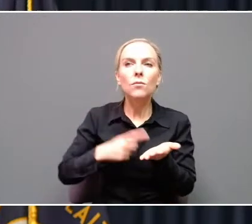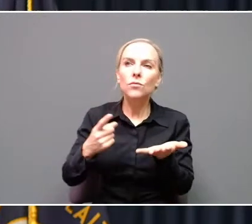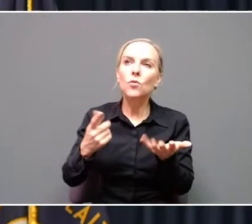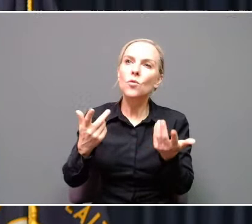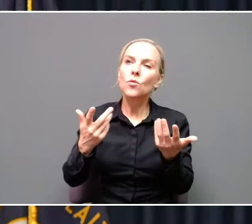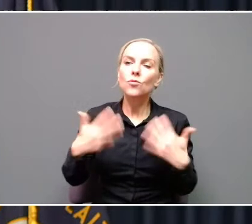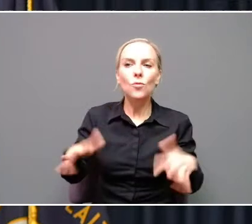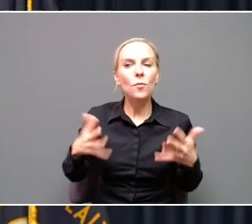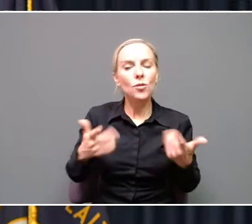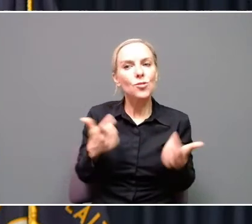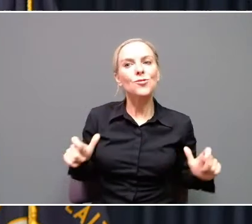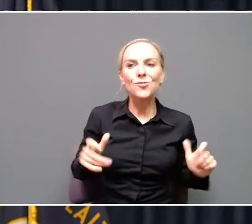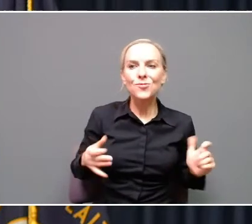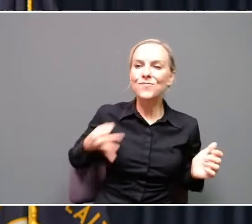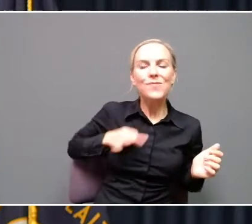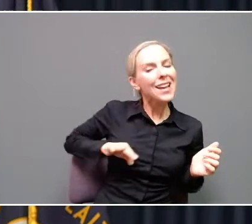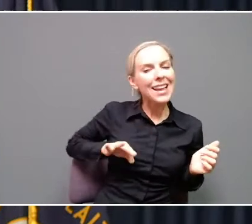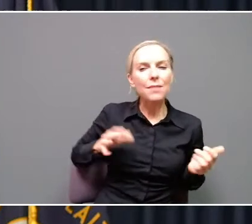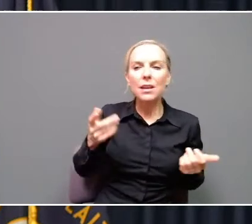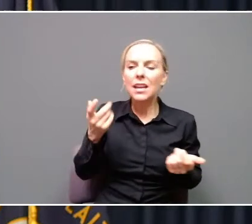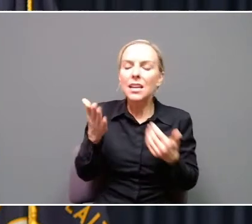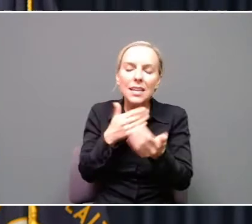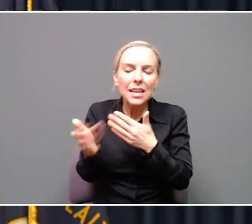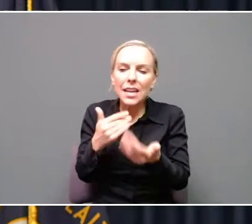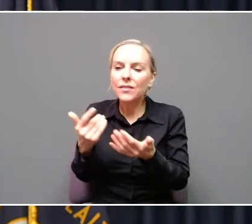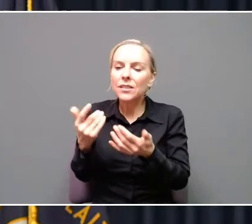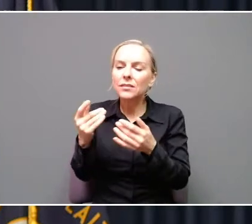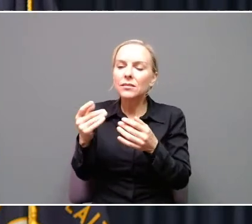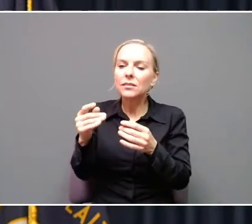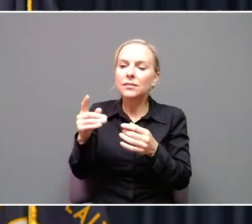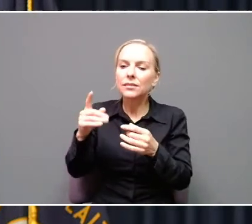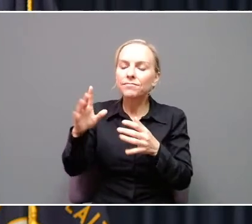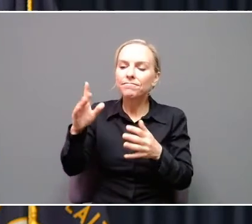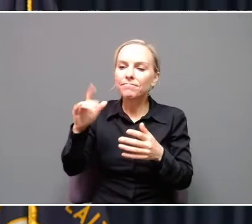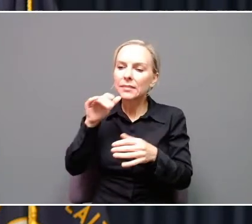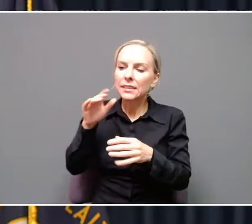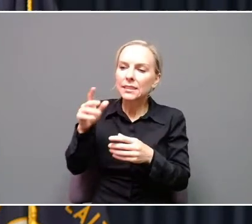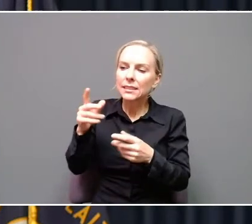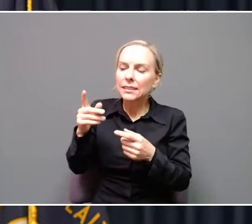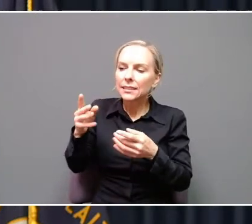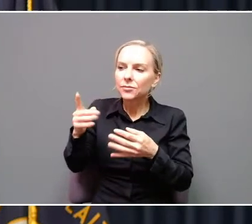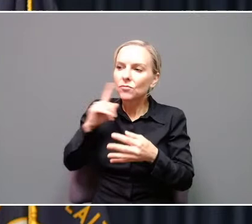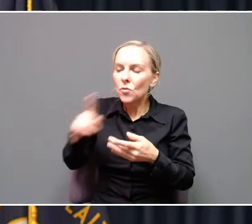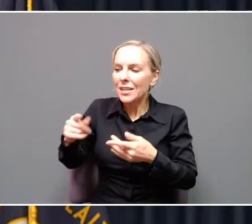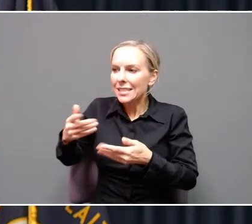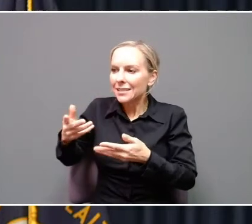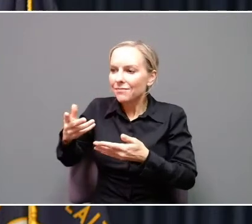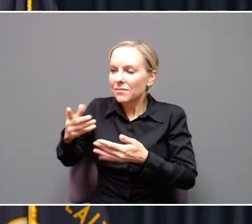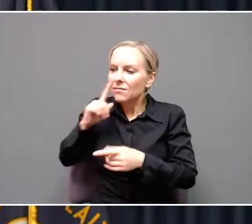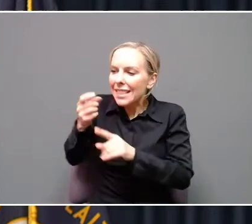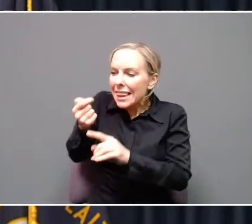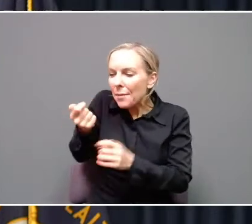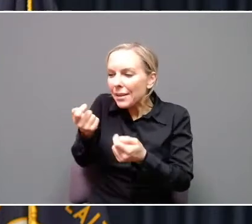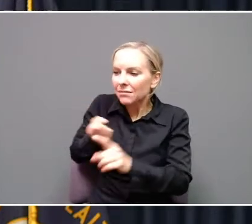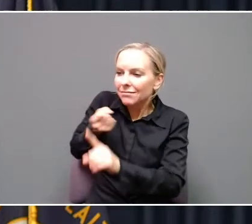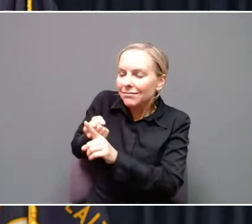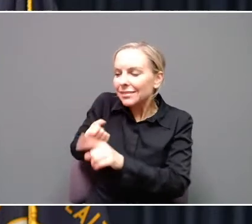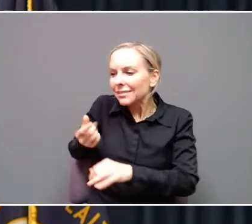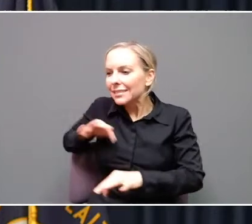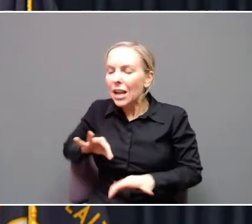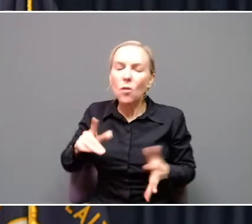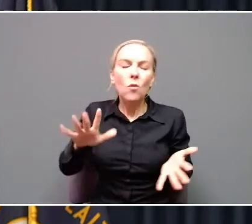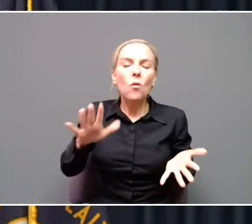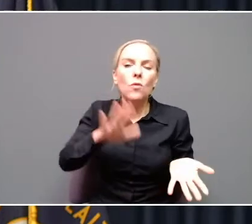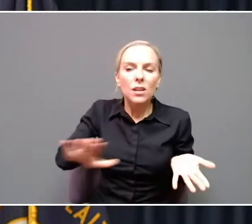Sometimes, even if it's minimal gains, I want to make sure you know that we hear you, we're working for you, and we are doing everything we